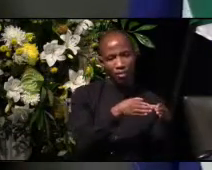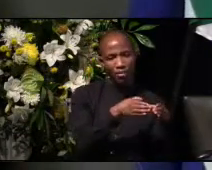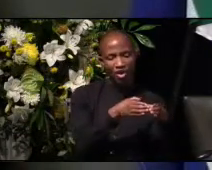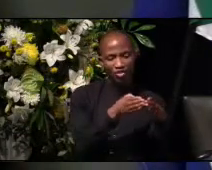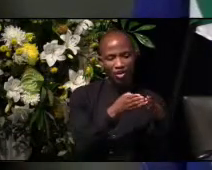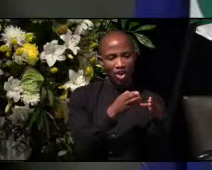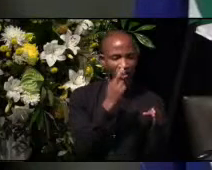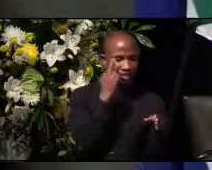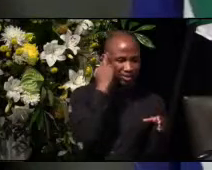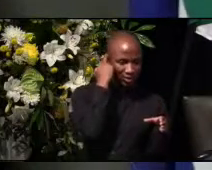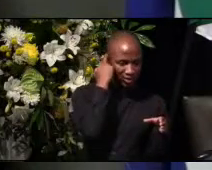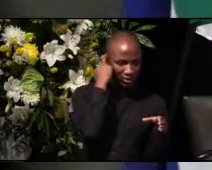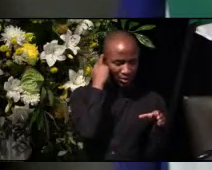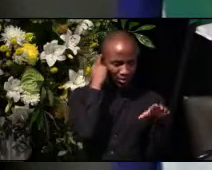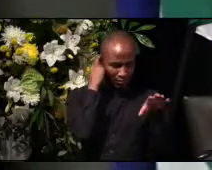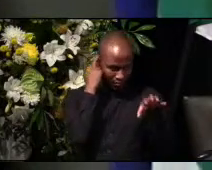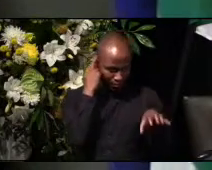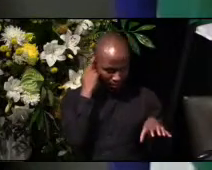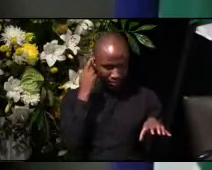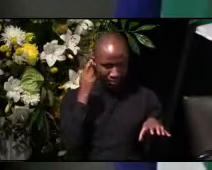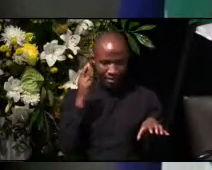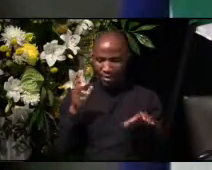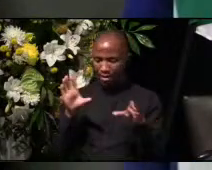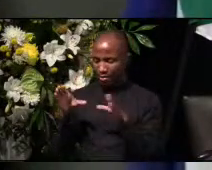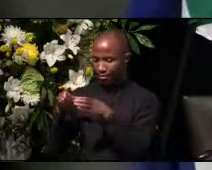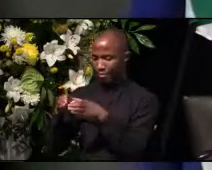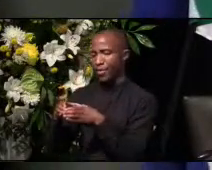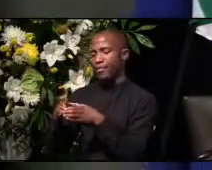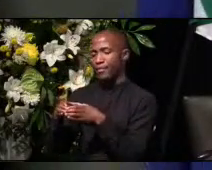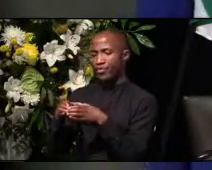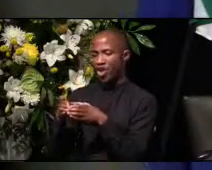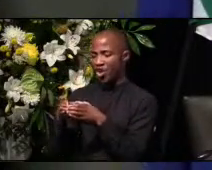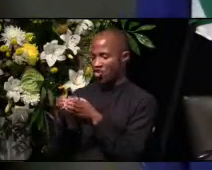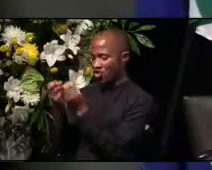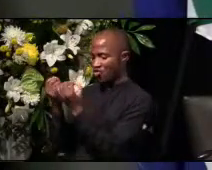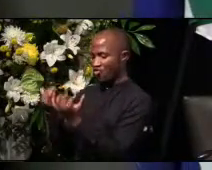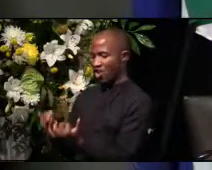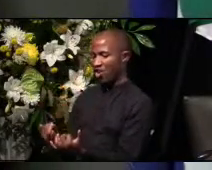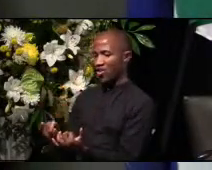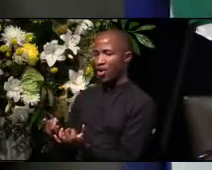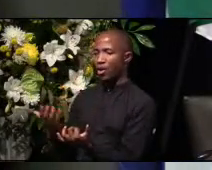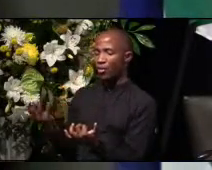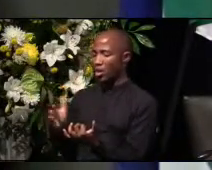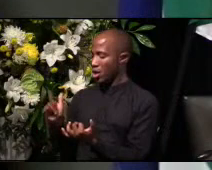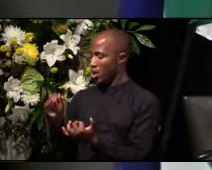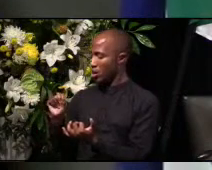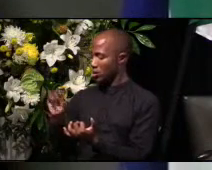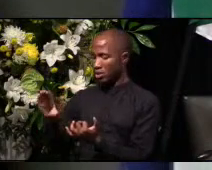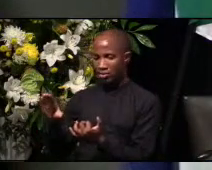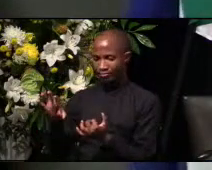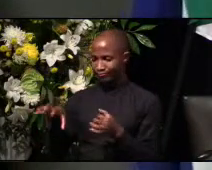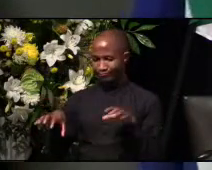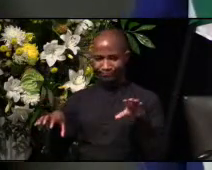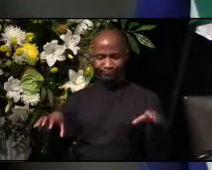Secretary the de facto leader of the Communist party and they said the treasury general of the ANC